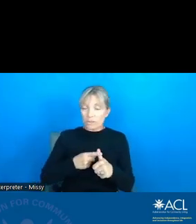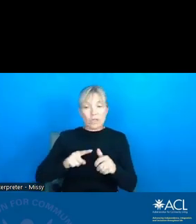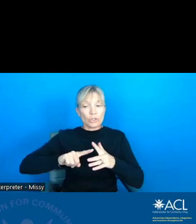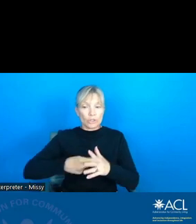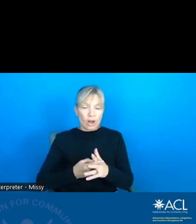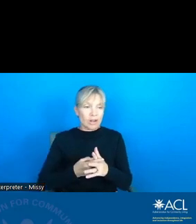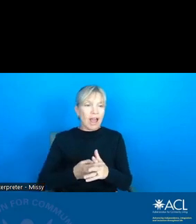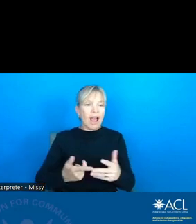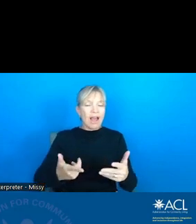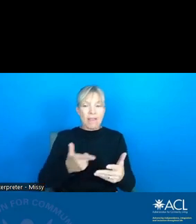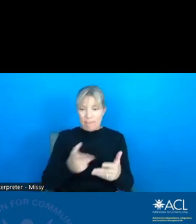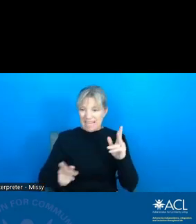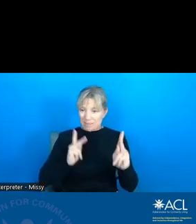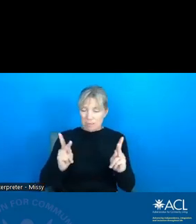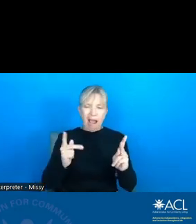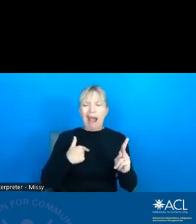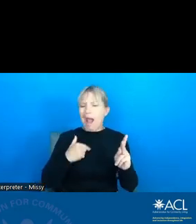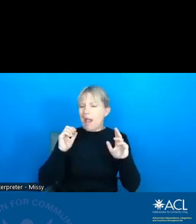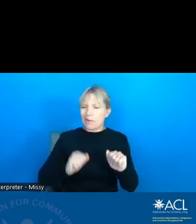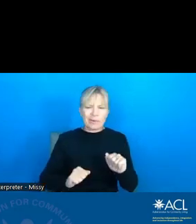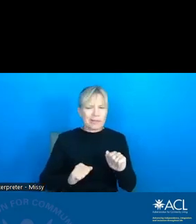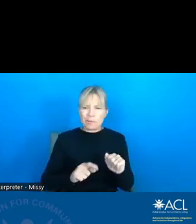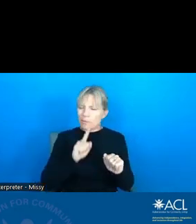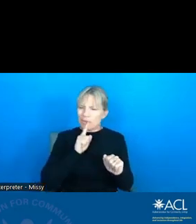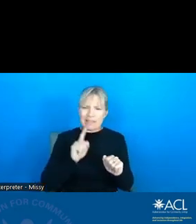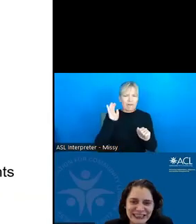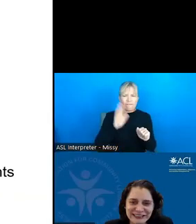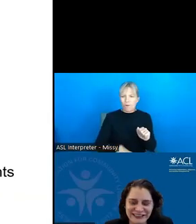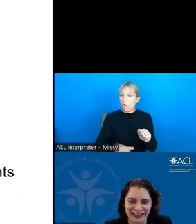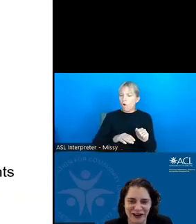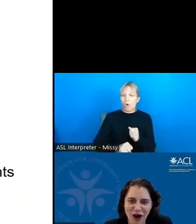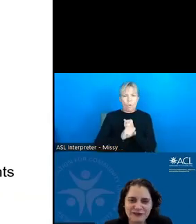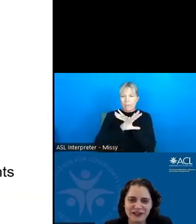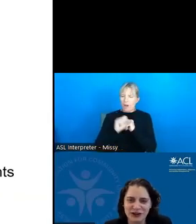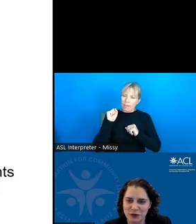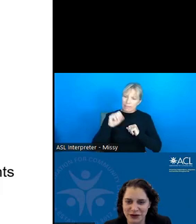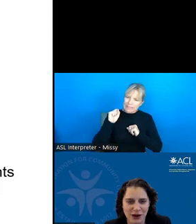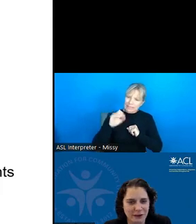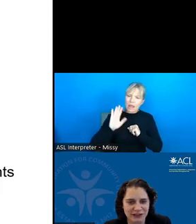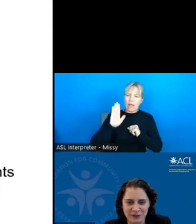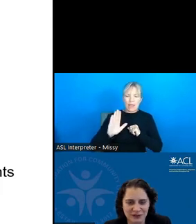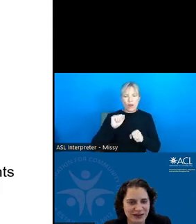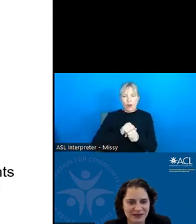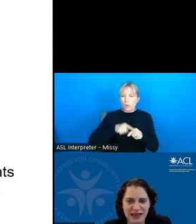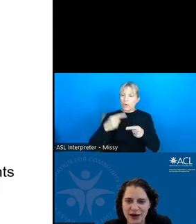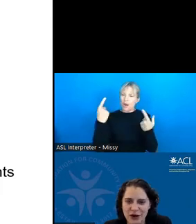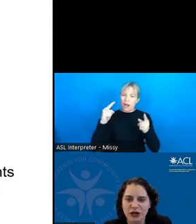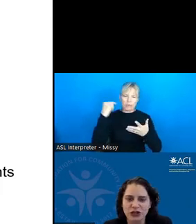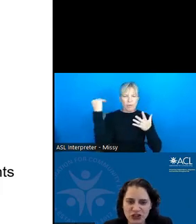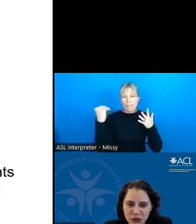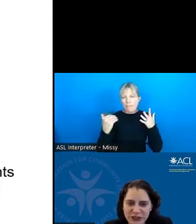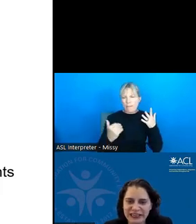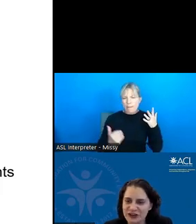I have these people, I could probably spend the entire webinar listing all of their career accomplishments because they